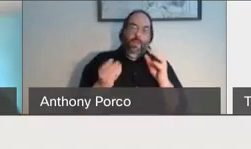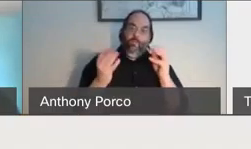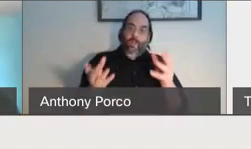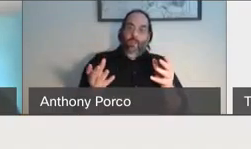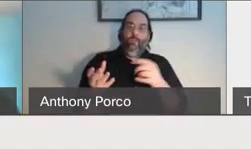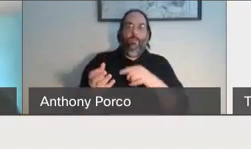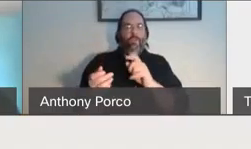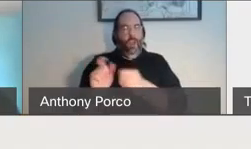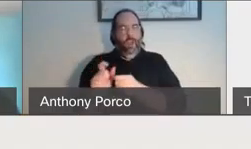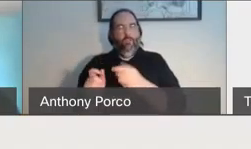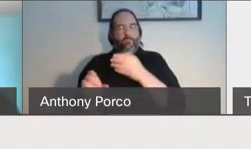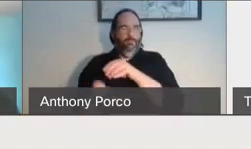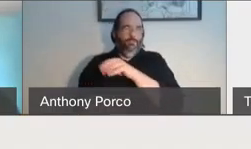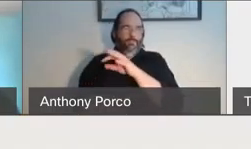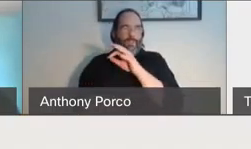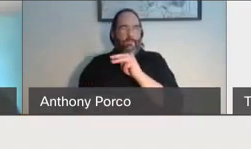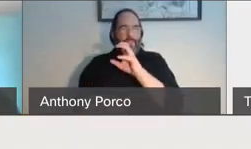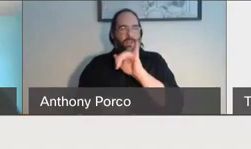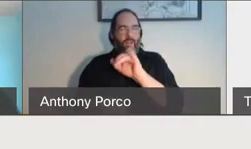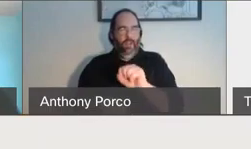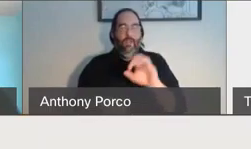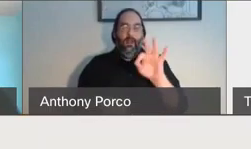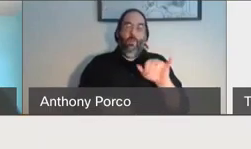MCIS, and in FY20,